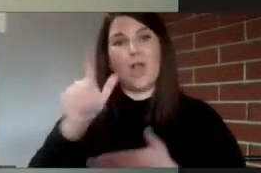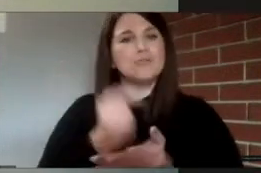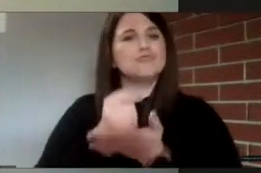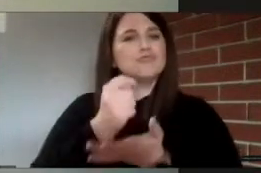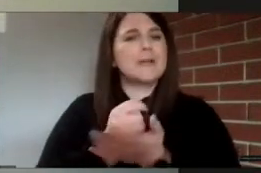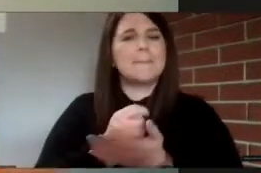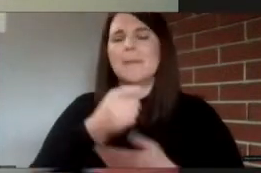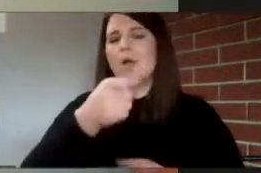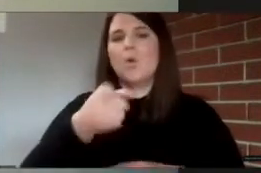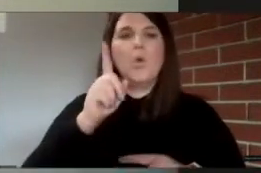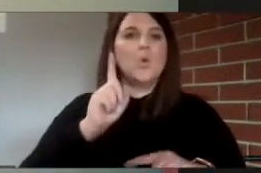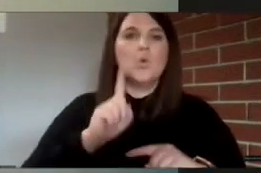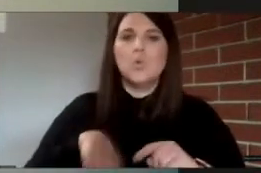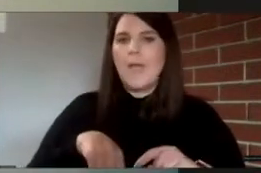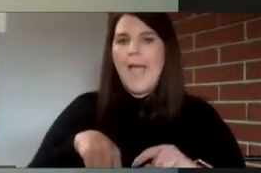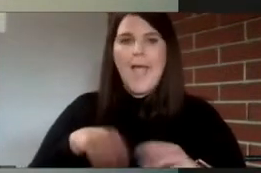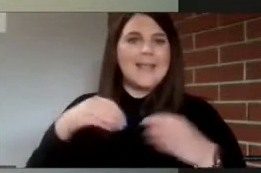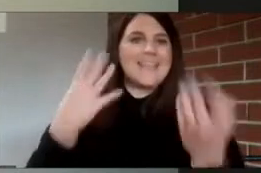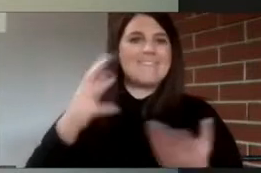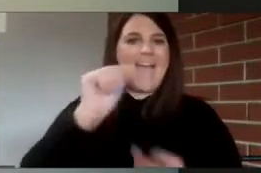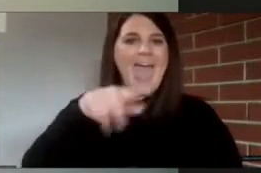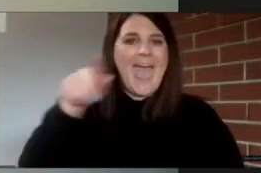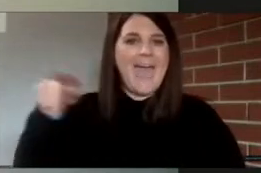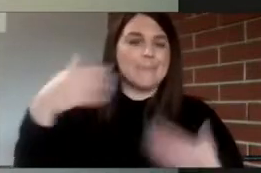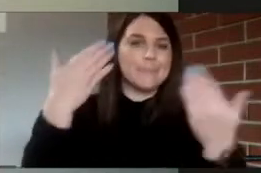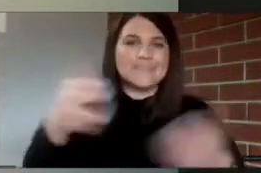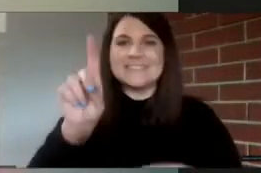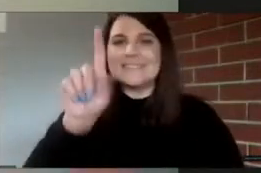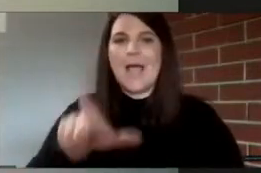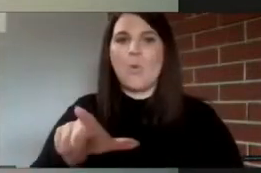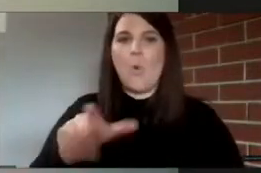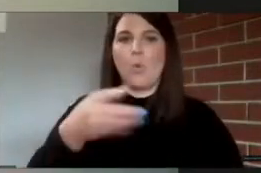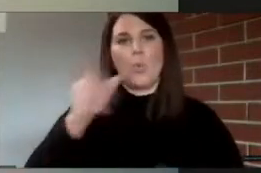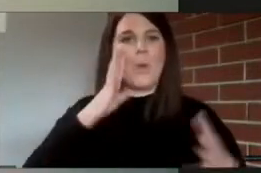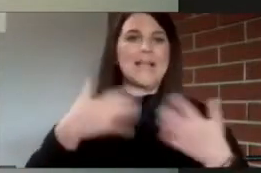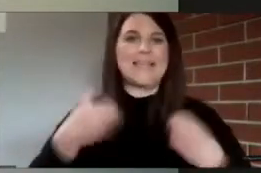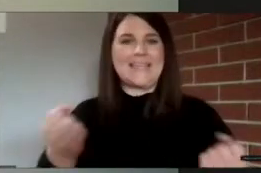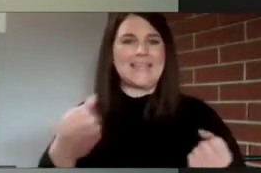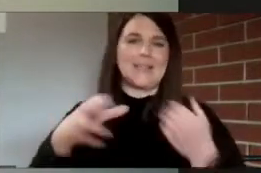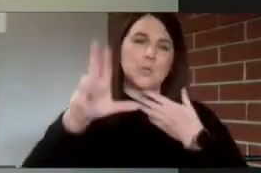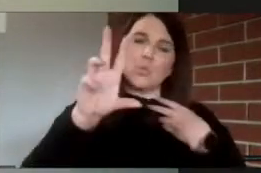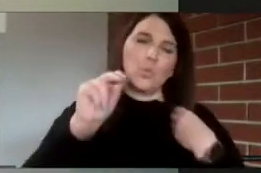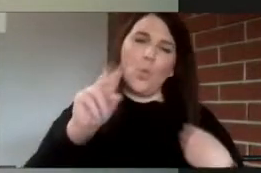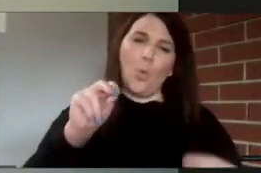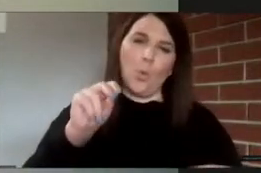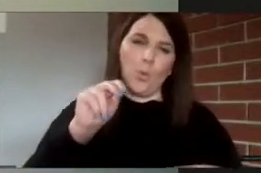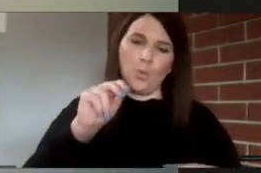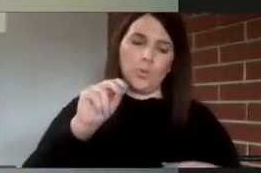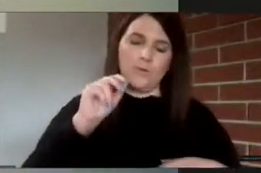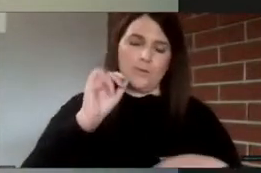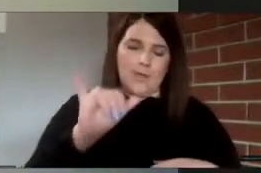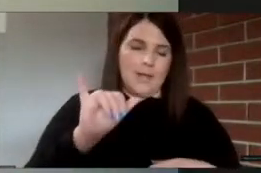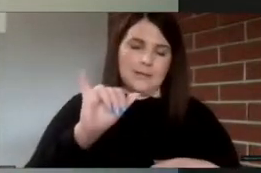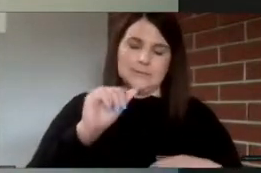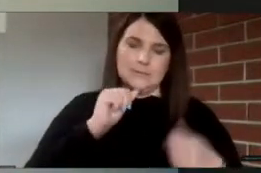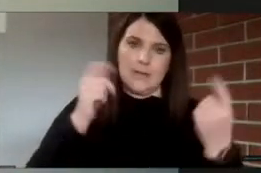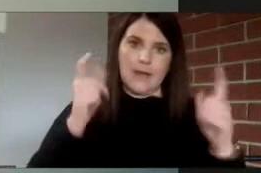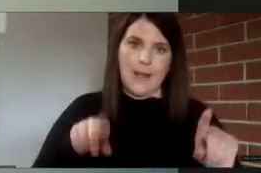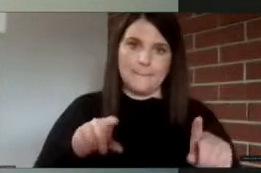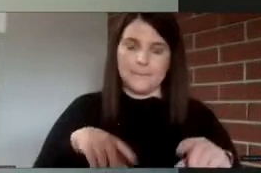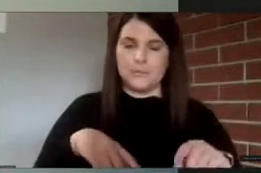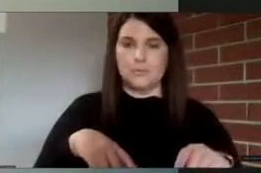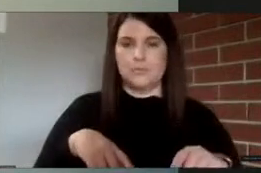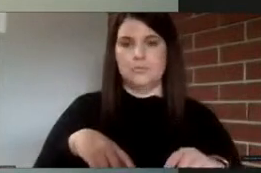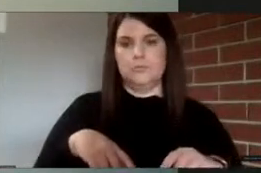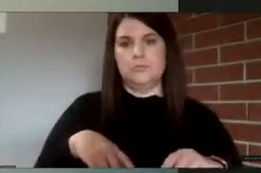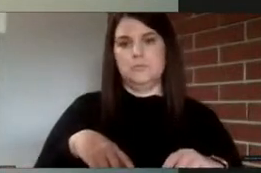You can't just give a bunch of apps to someone and expect them to, heal themselves. That's not going to happen. The digital health literature